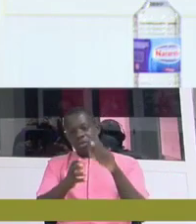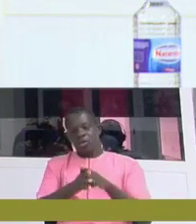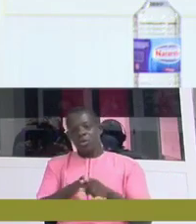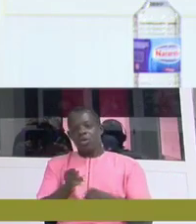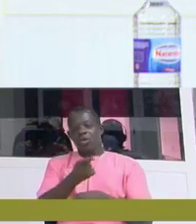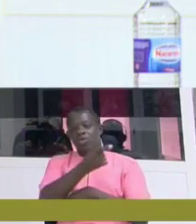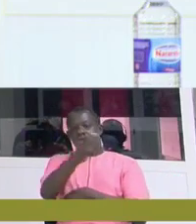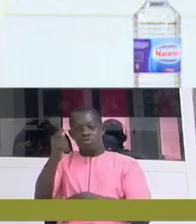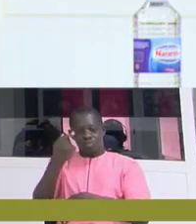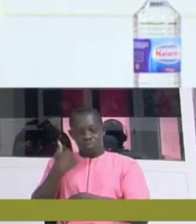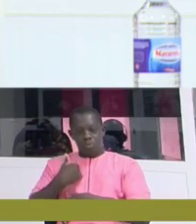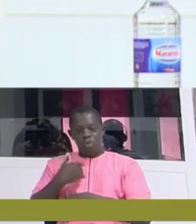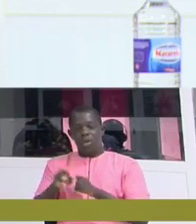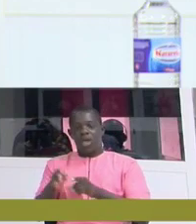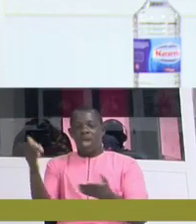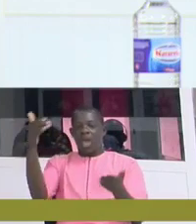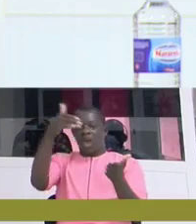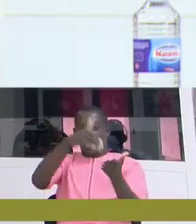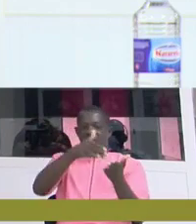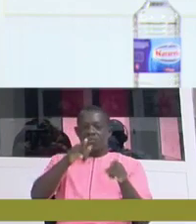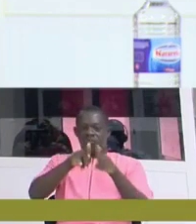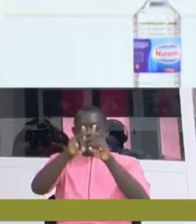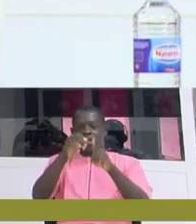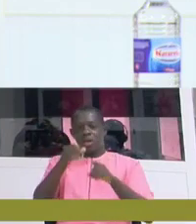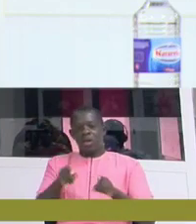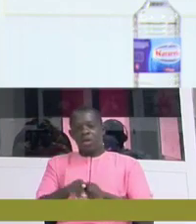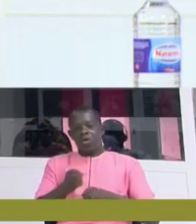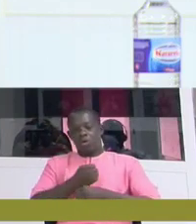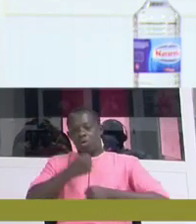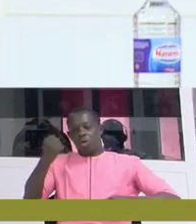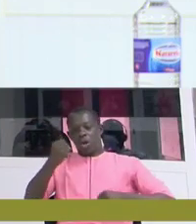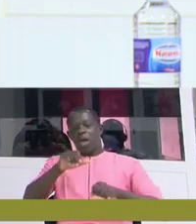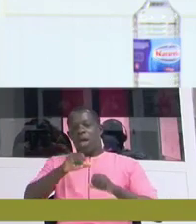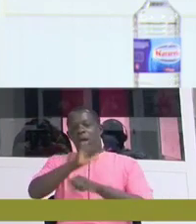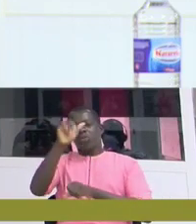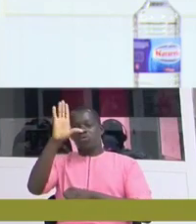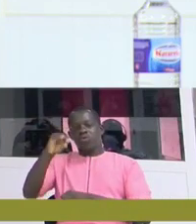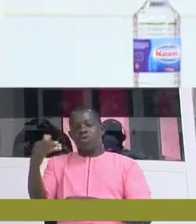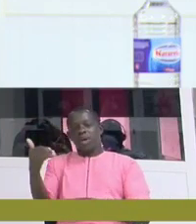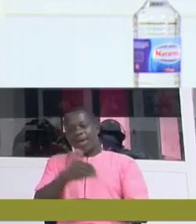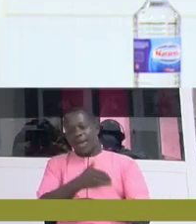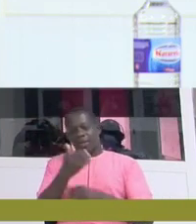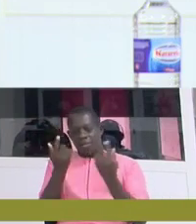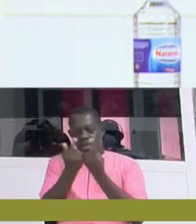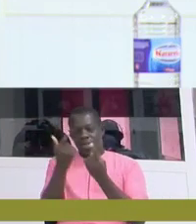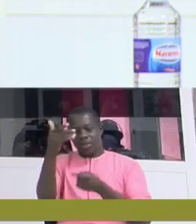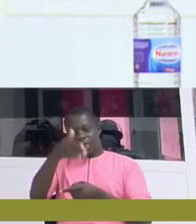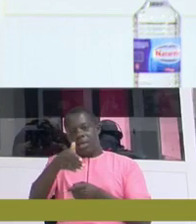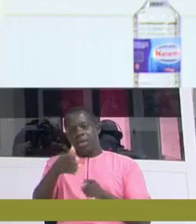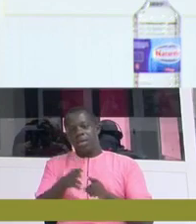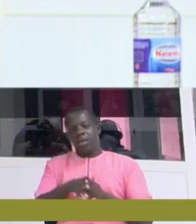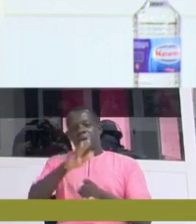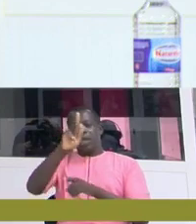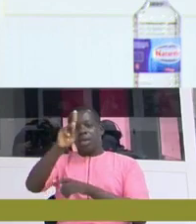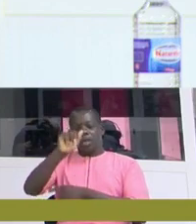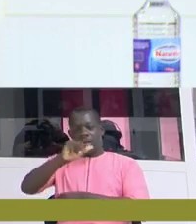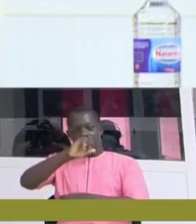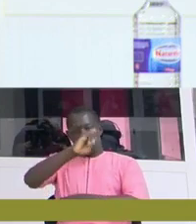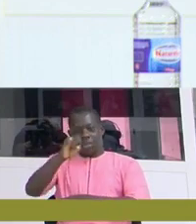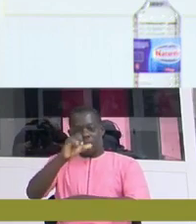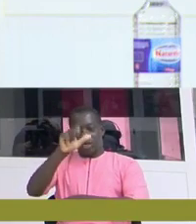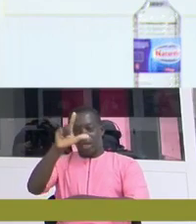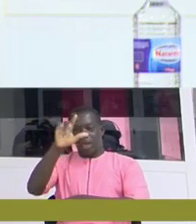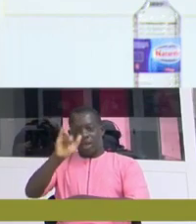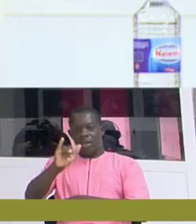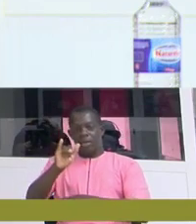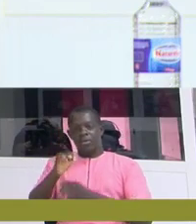the people who come here with guns and commit crimes here. Kajali said to him,